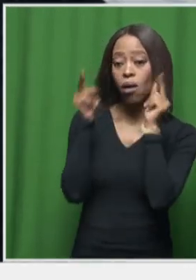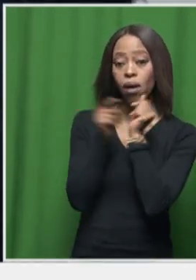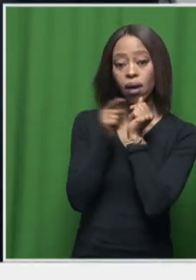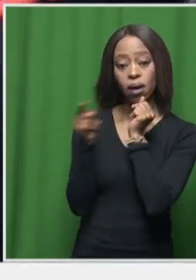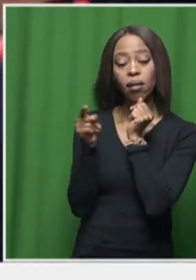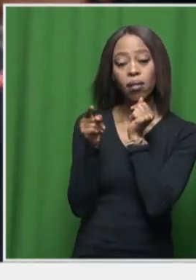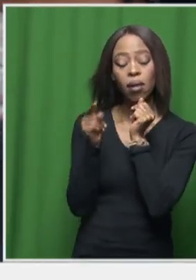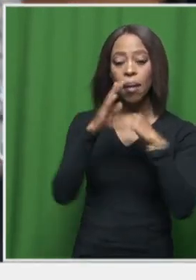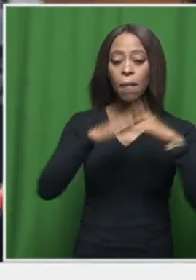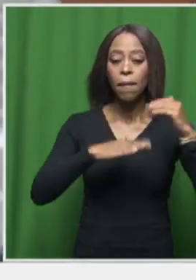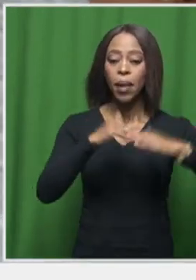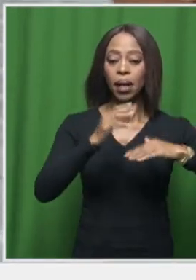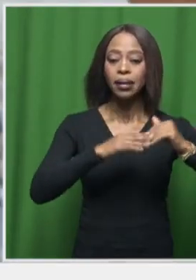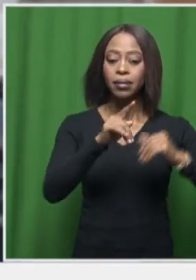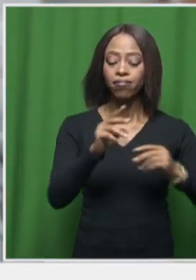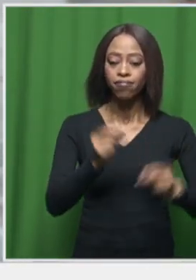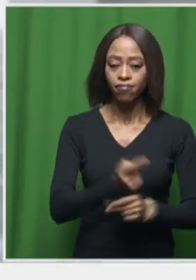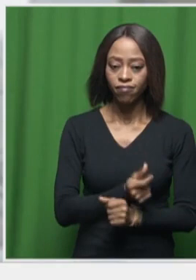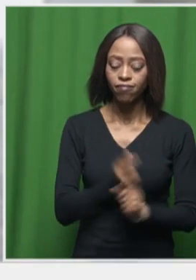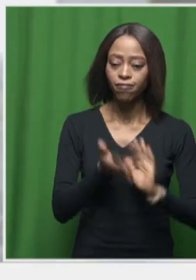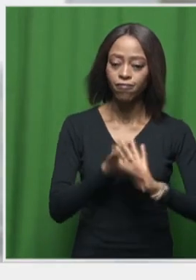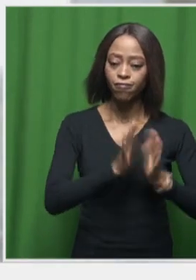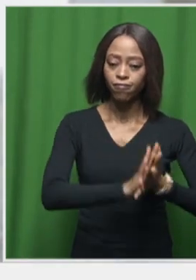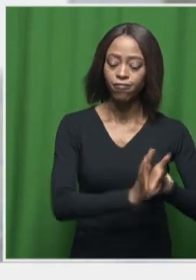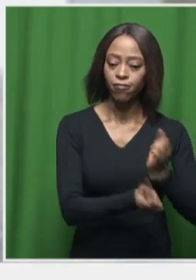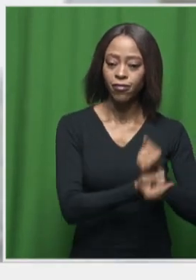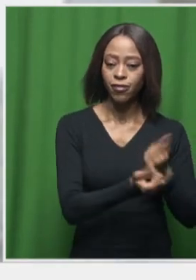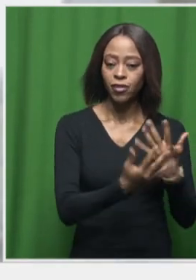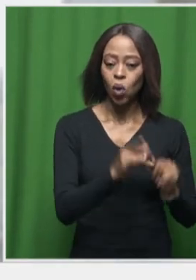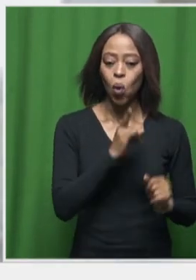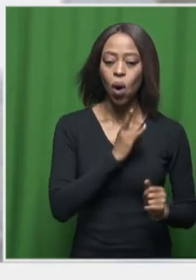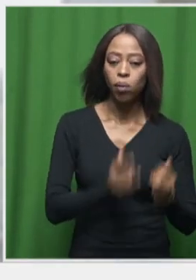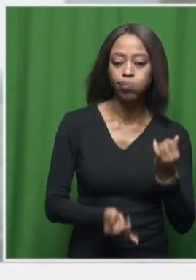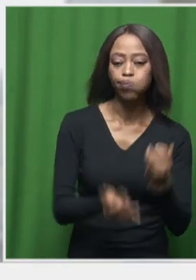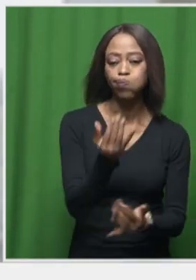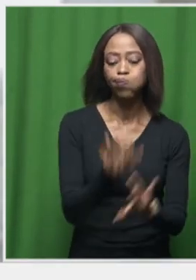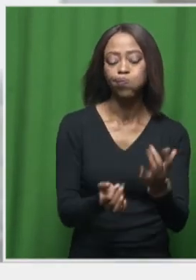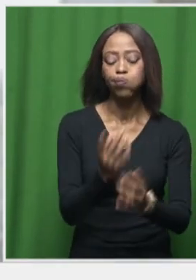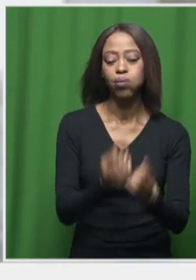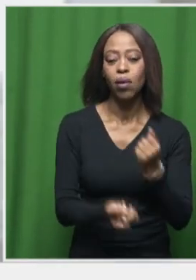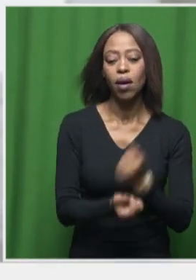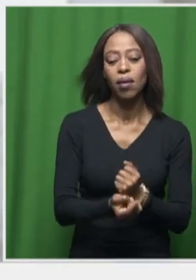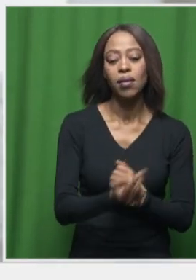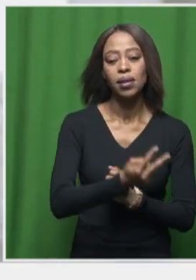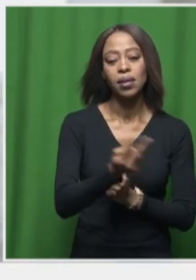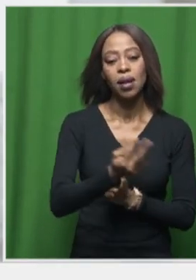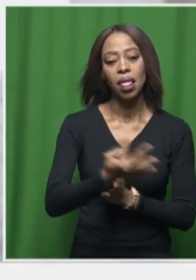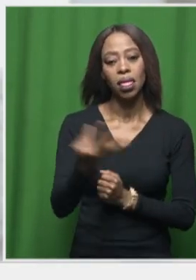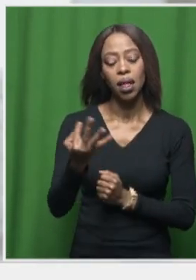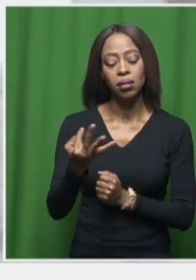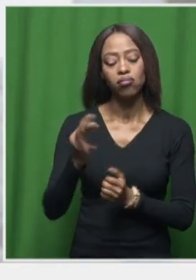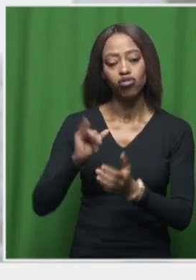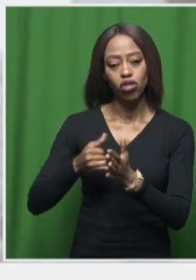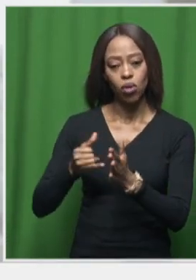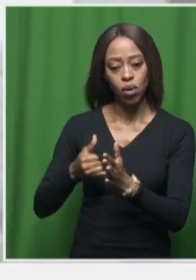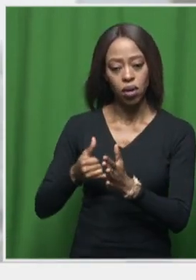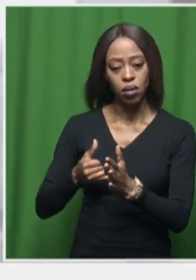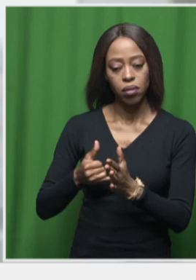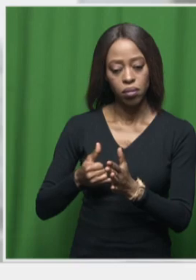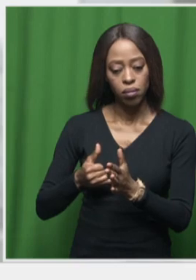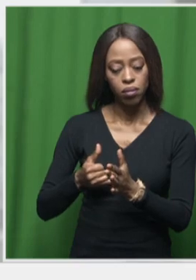the NA Chamber building, was unfortunately destroyed by the fire on the 2nd and 3rd of January